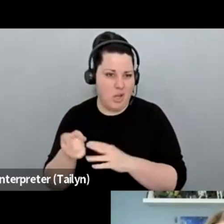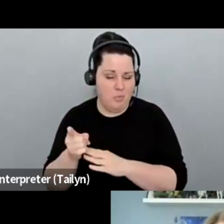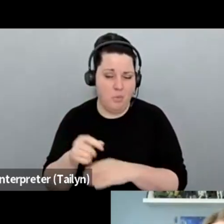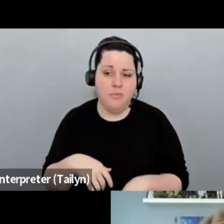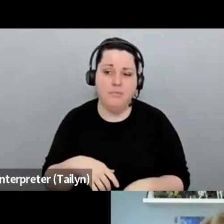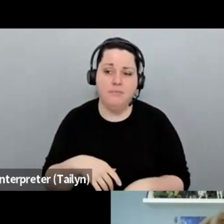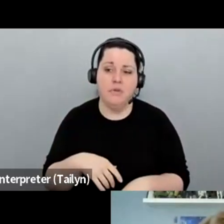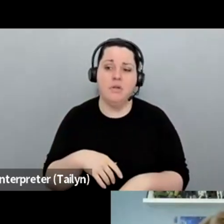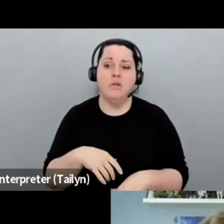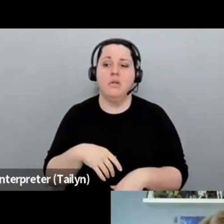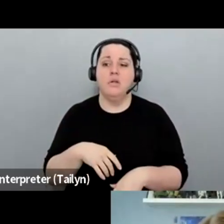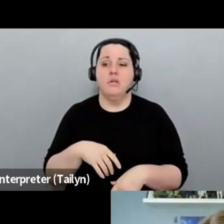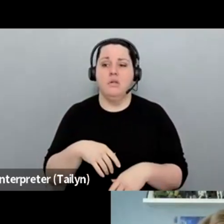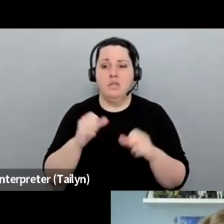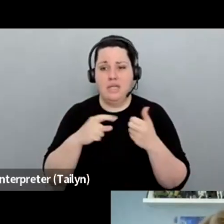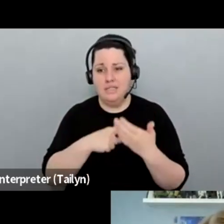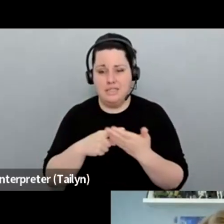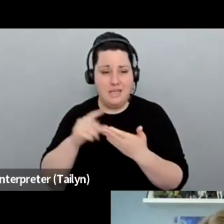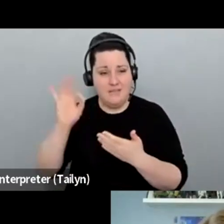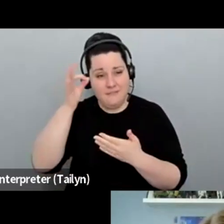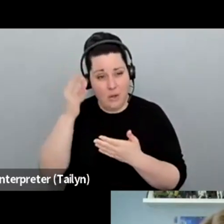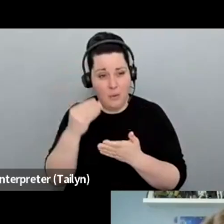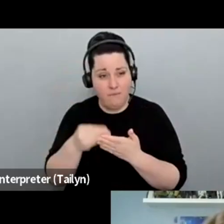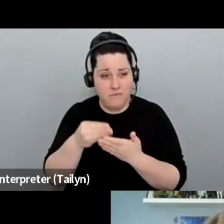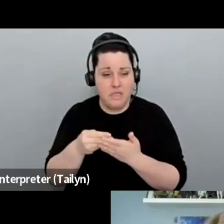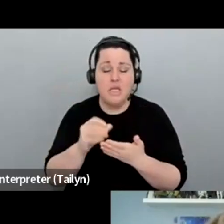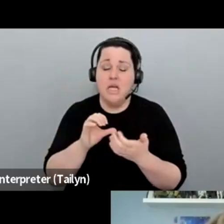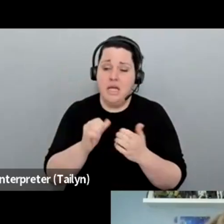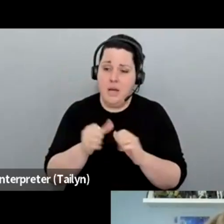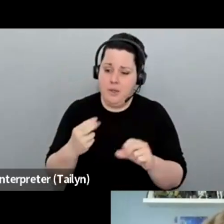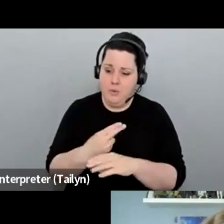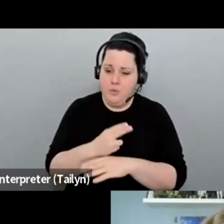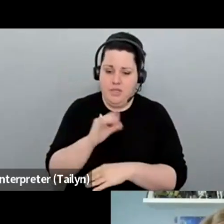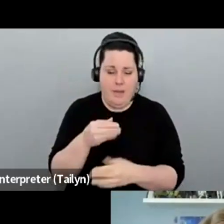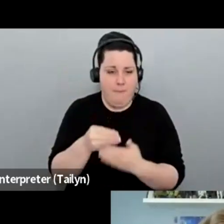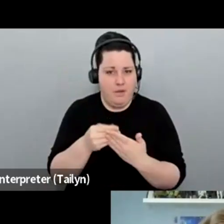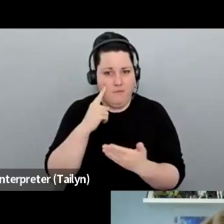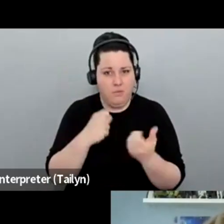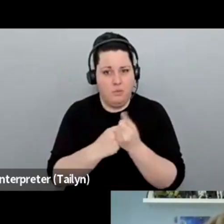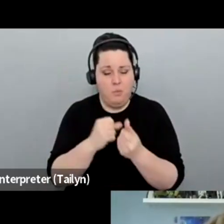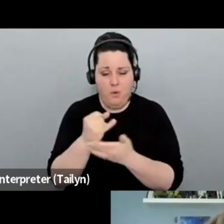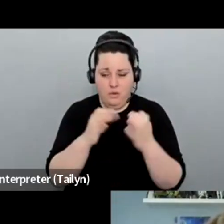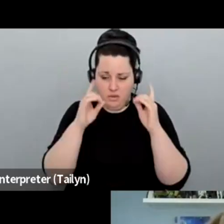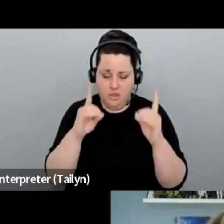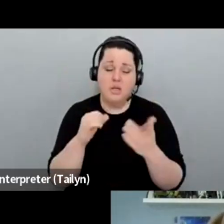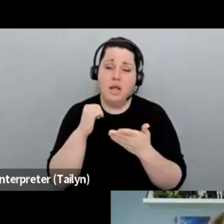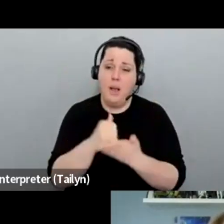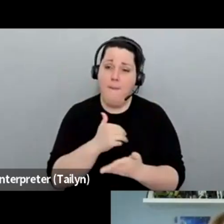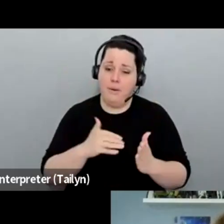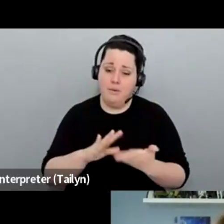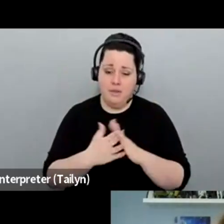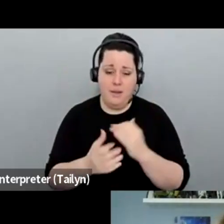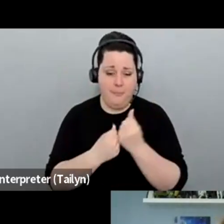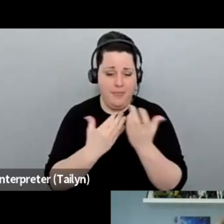moment to talk about federal funds, how they can be used to support arts education and to help our members be advocates